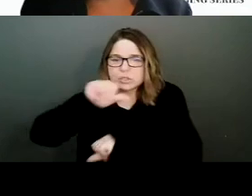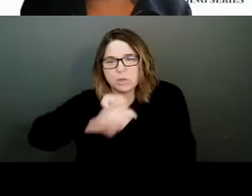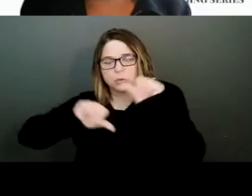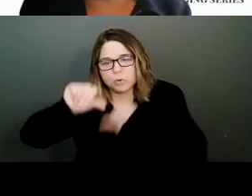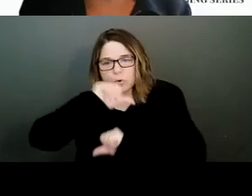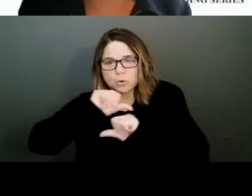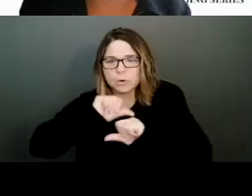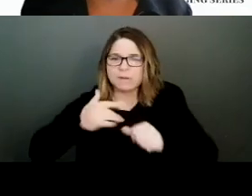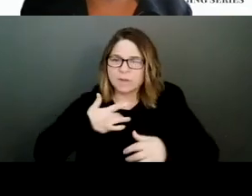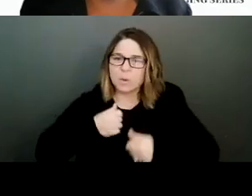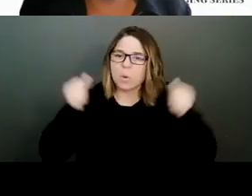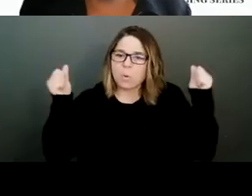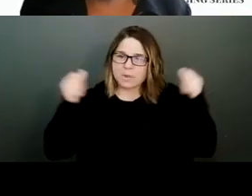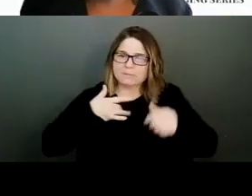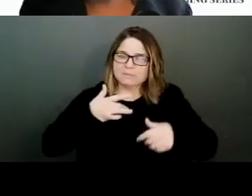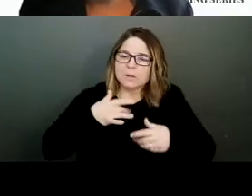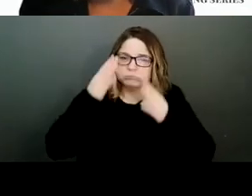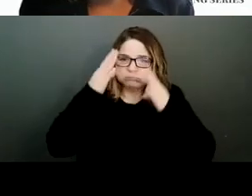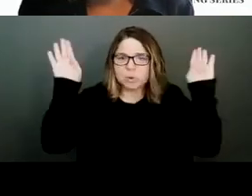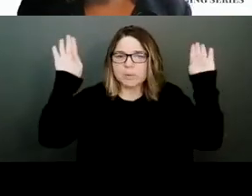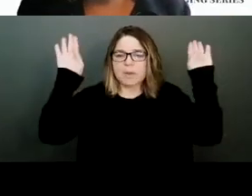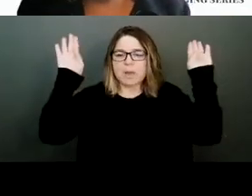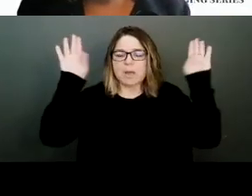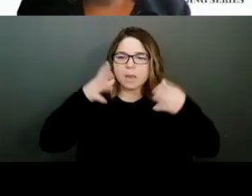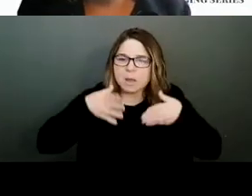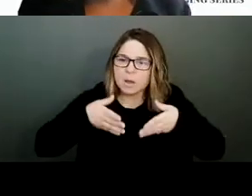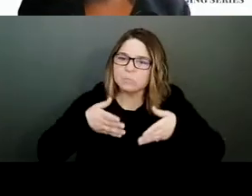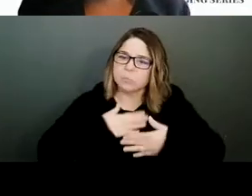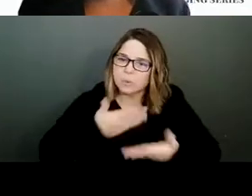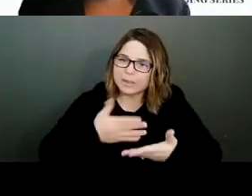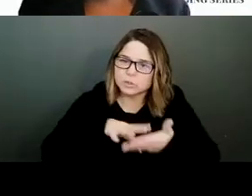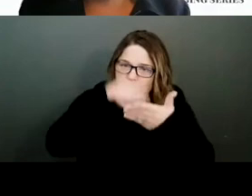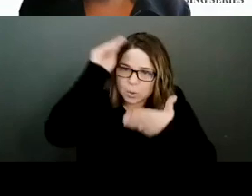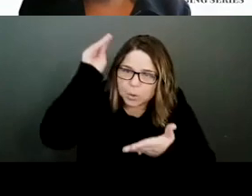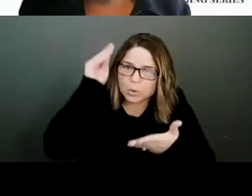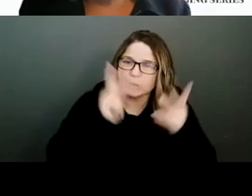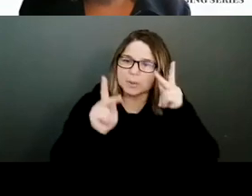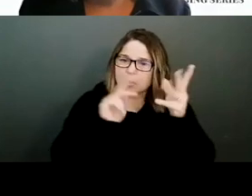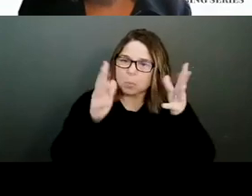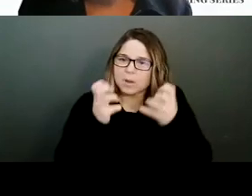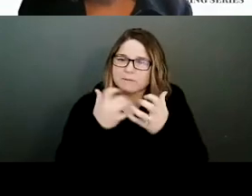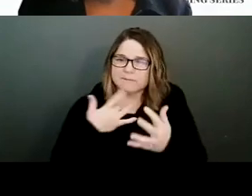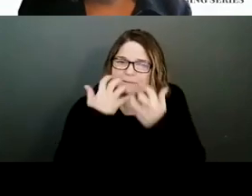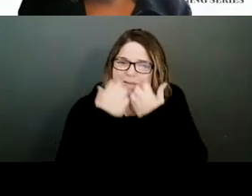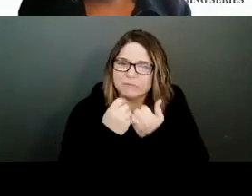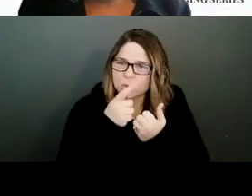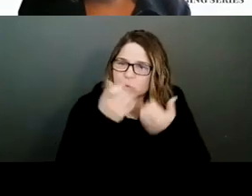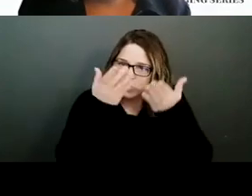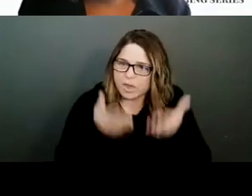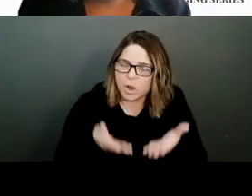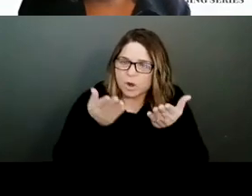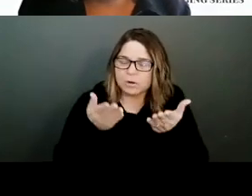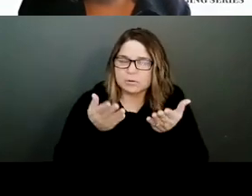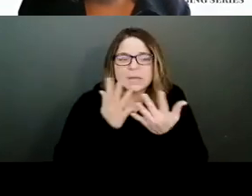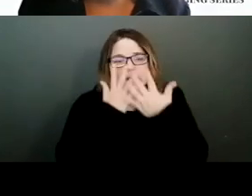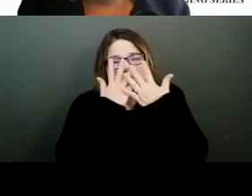to learn, a sense of curiosity. Everyone wants to feel valued, and they want to feel valued for who they are. Sadness and